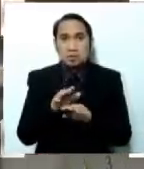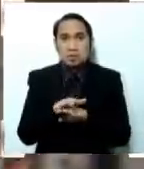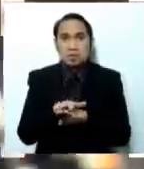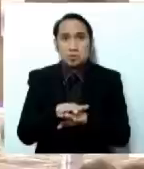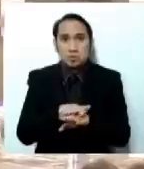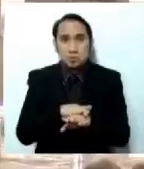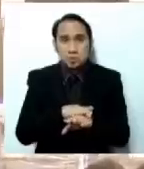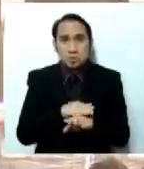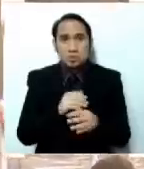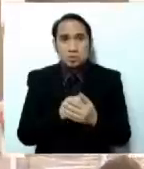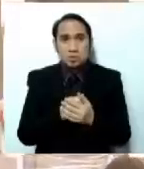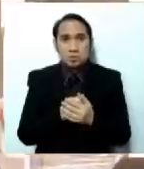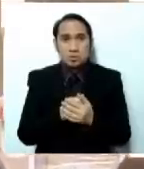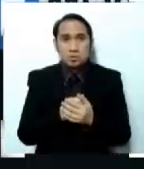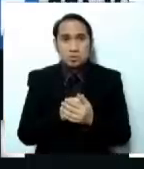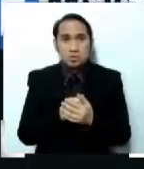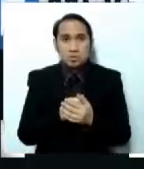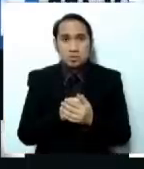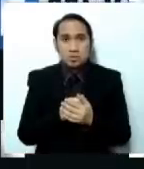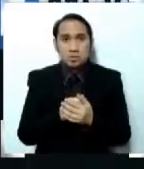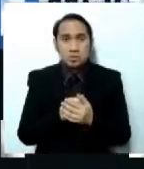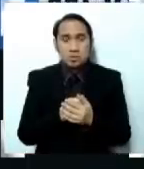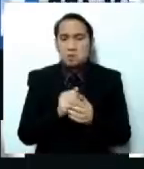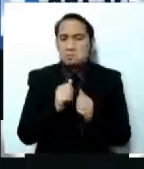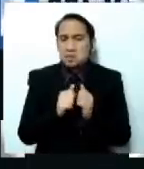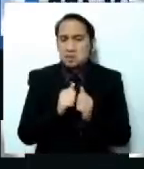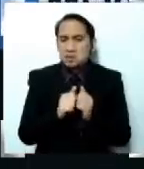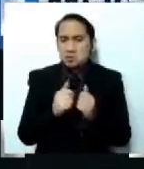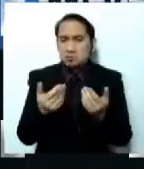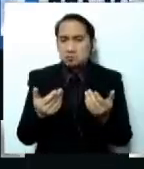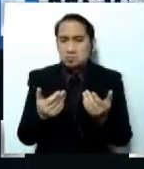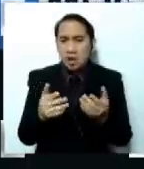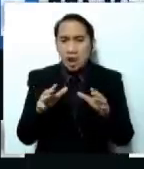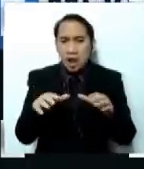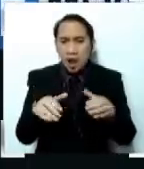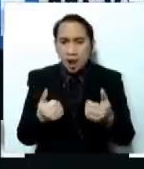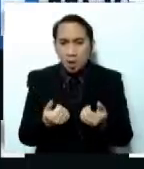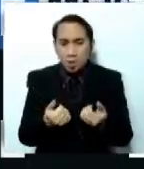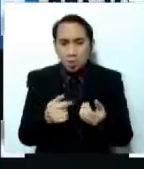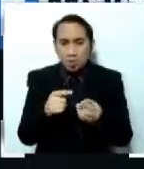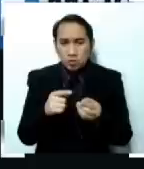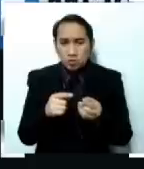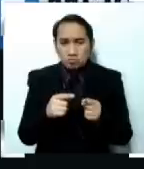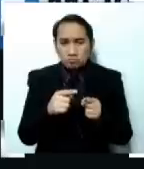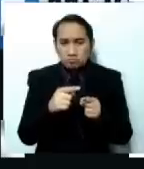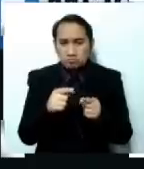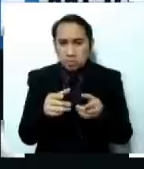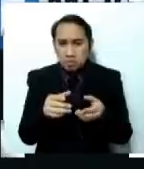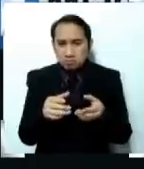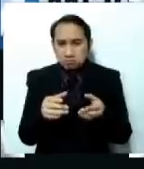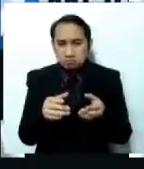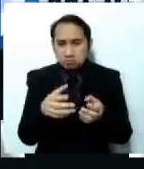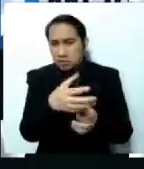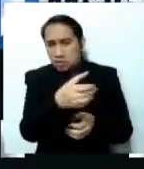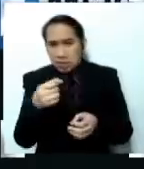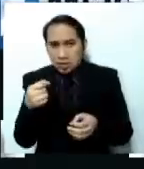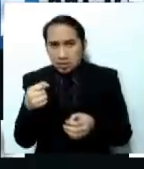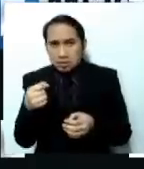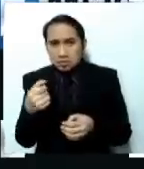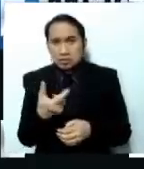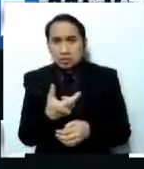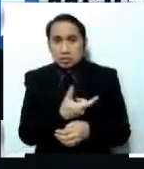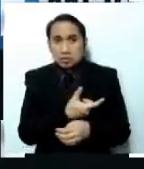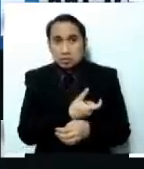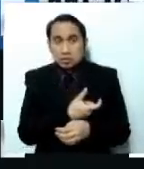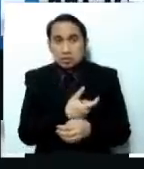is it the allocation or yung pagkuha ng vaccine? No? Because we know that the vaccines arrive in